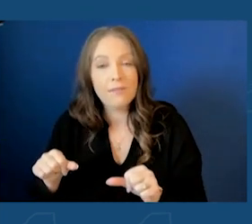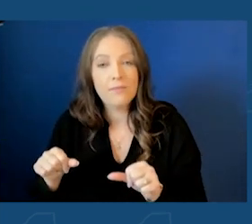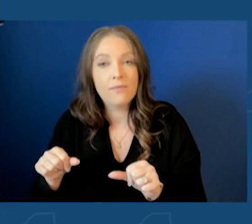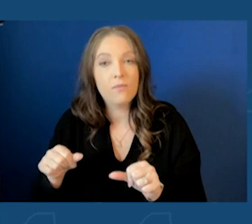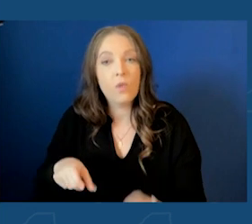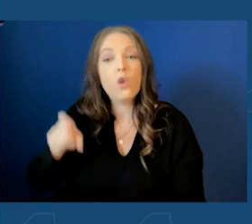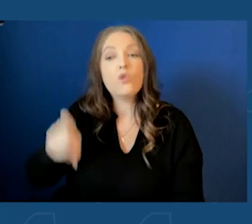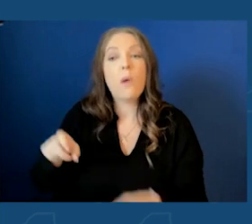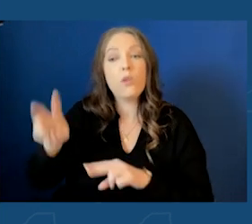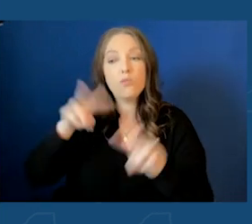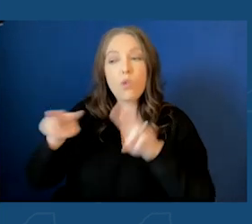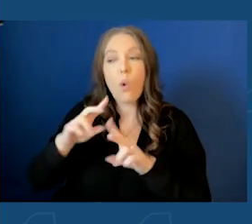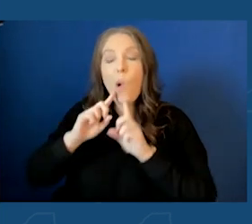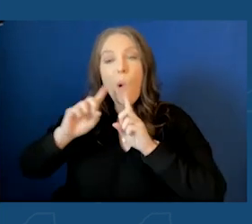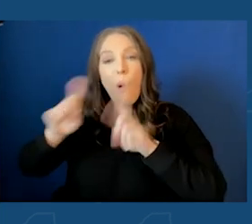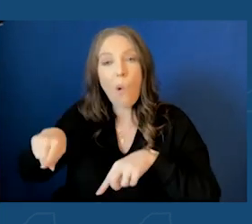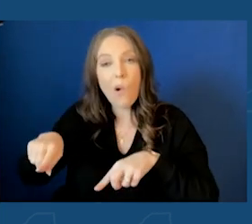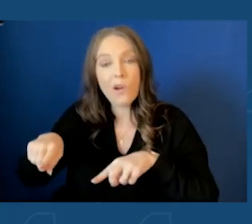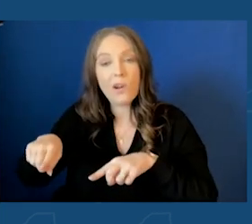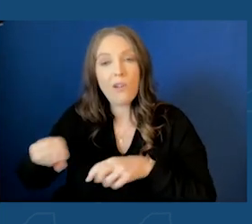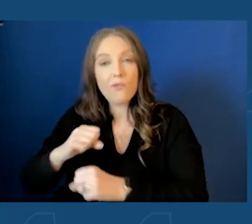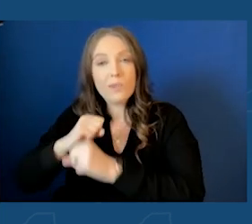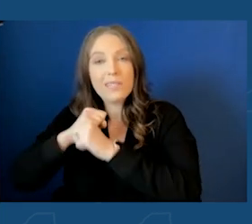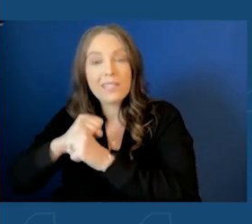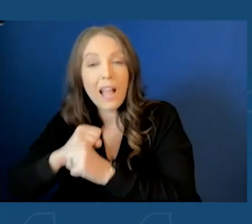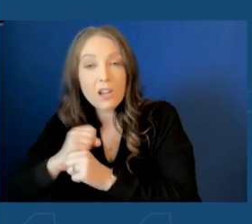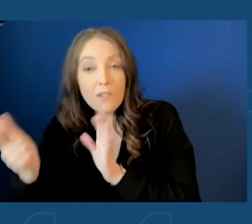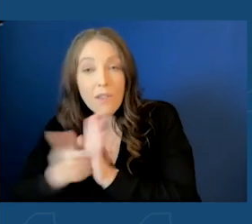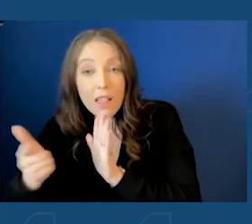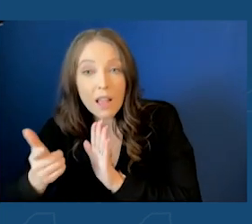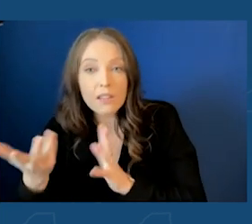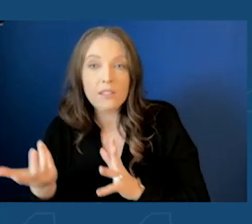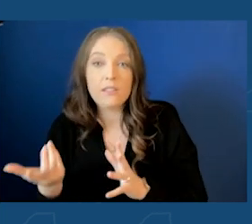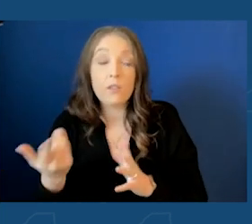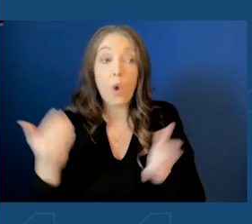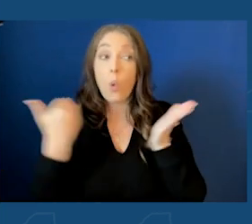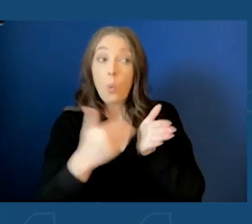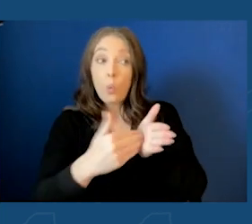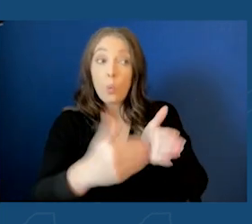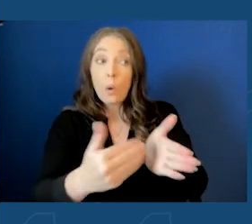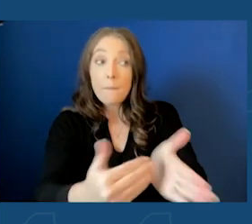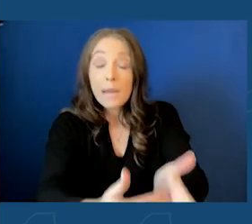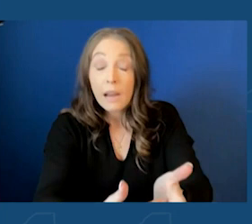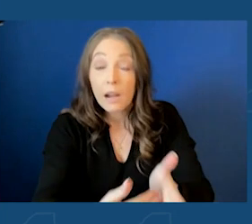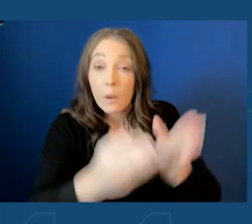protection violated? Is it a repeat offender? Everybody talks about the repeat offenders. That's why I